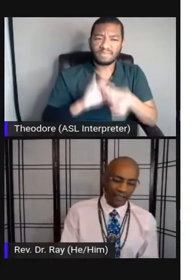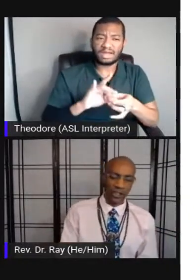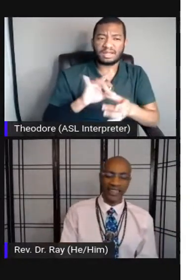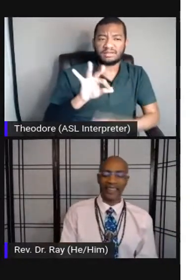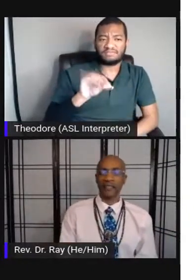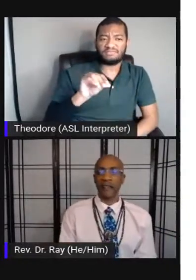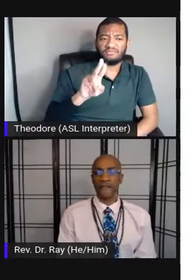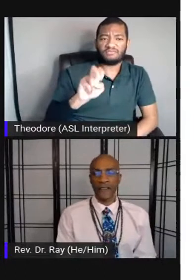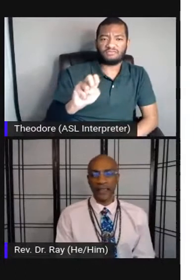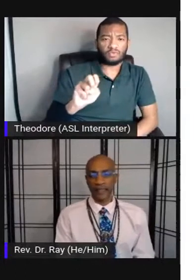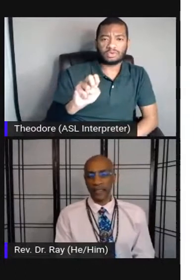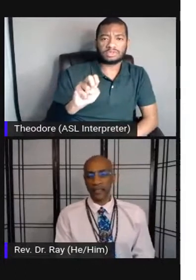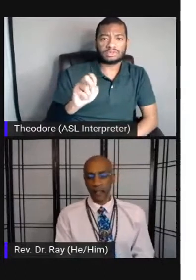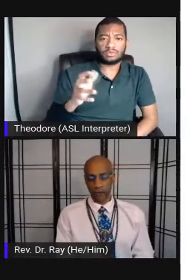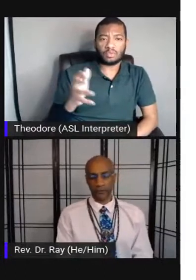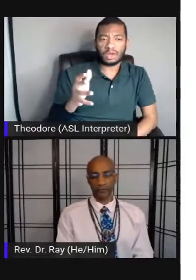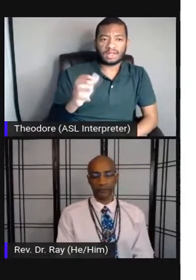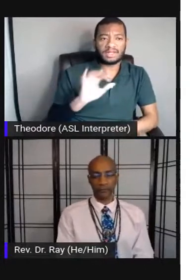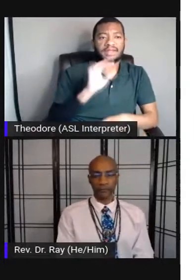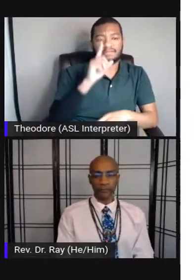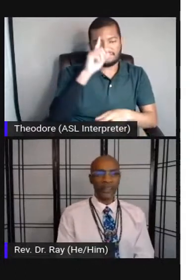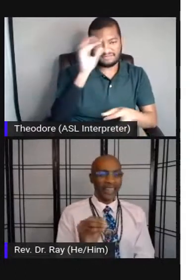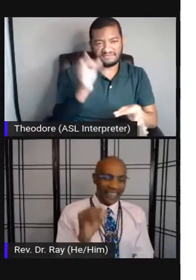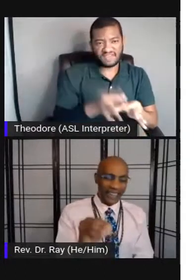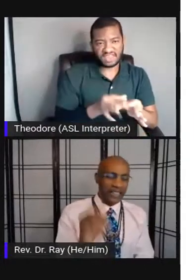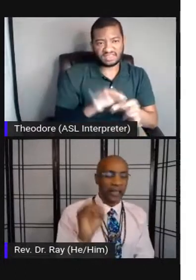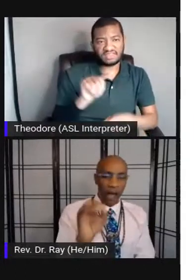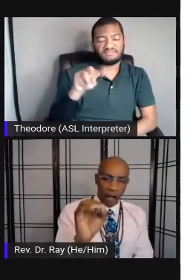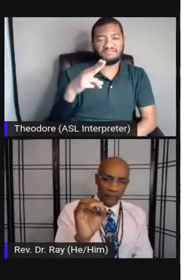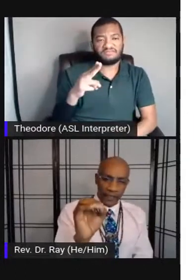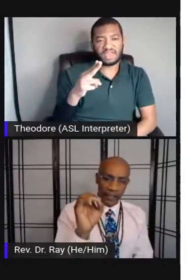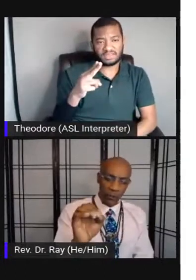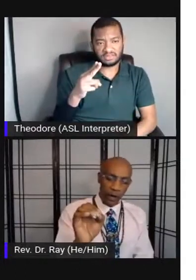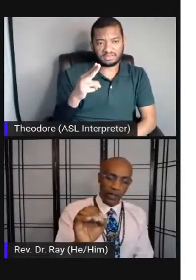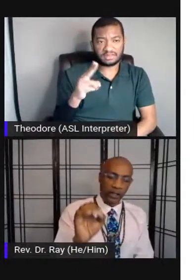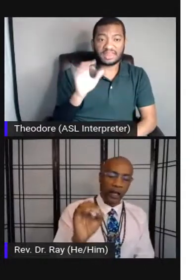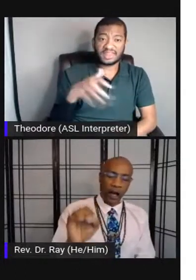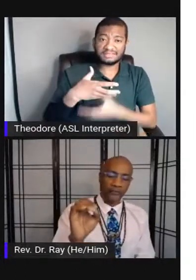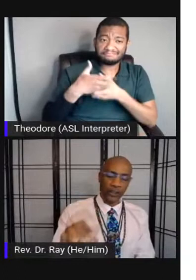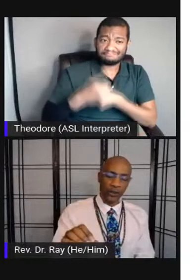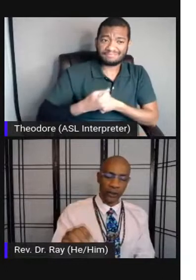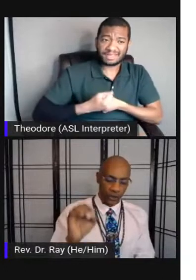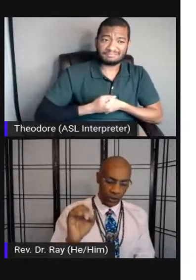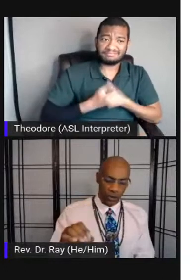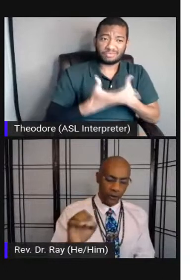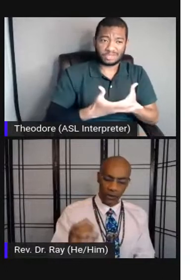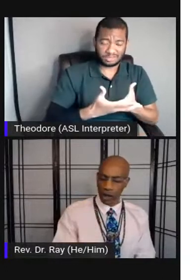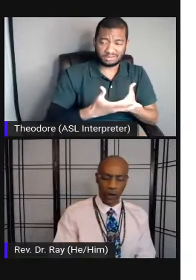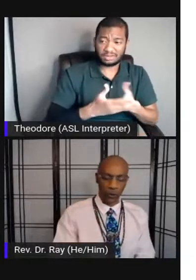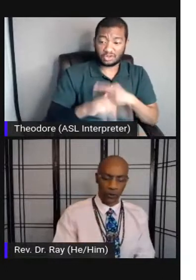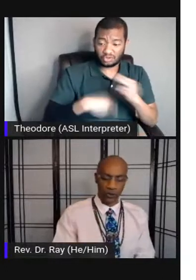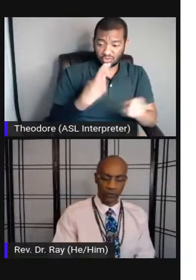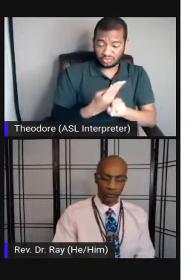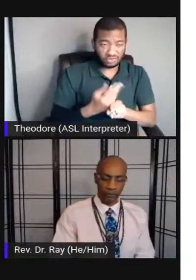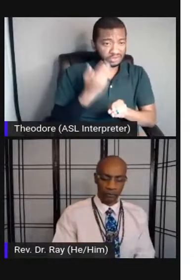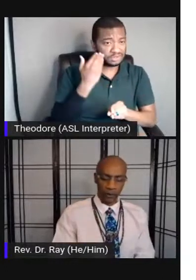binding energy is faith itself. It is the confident expression of the universe. The universe